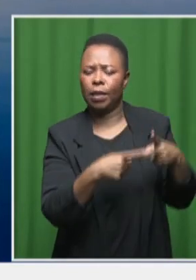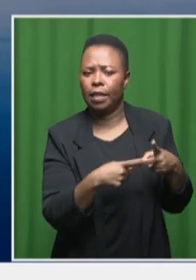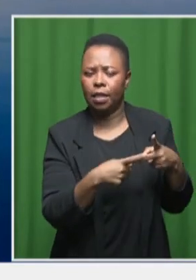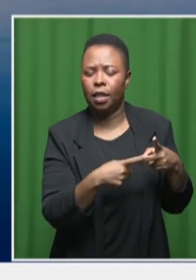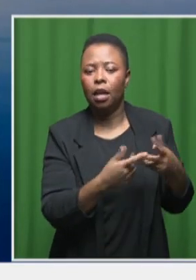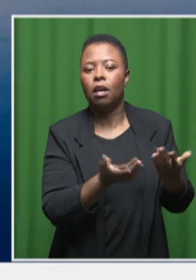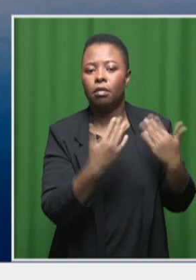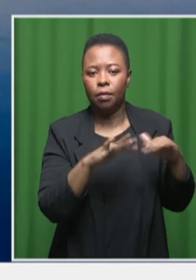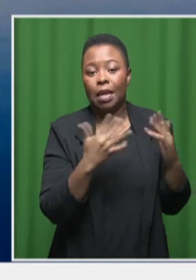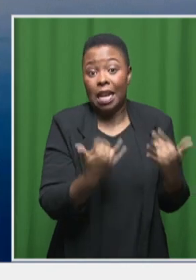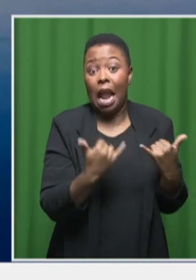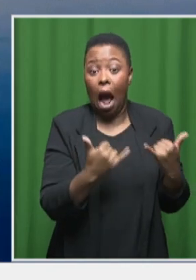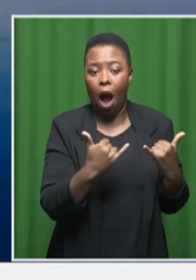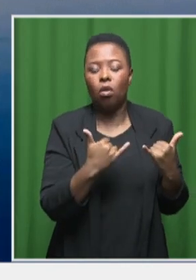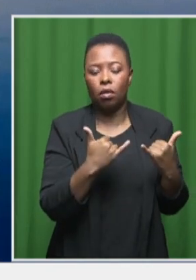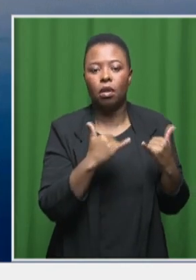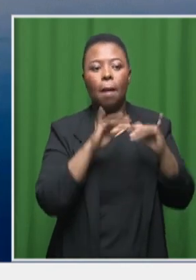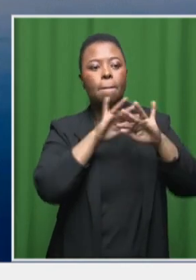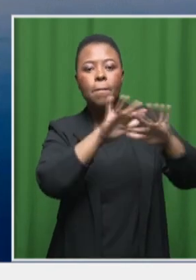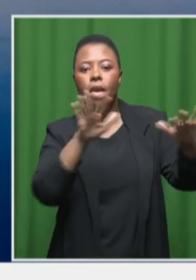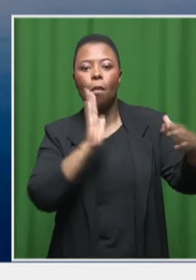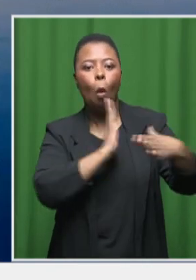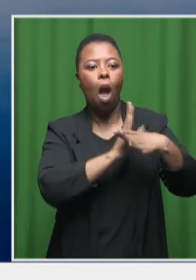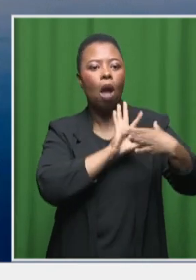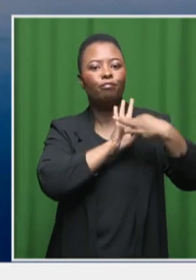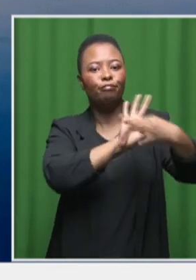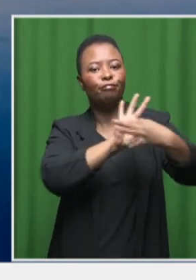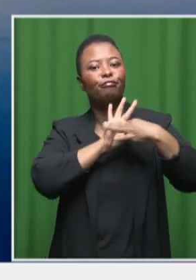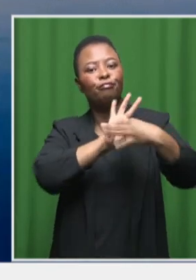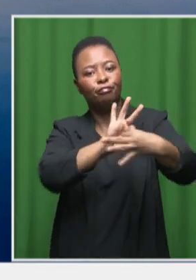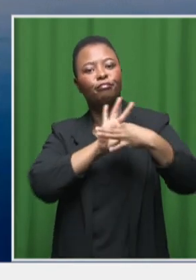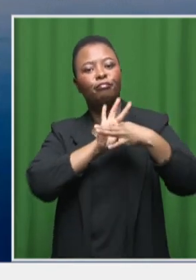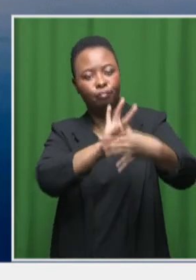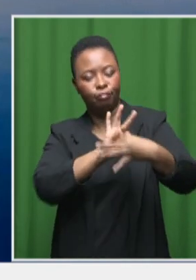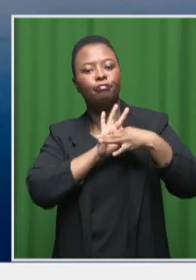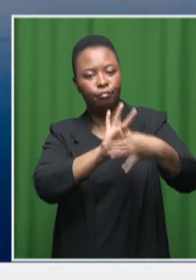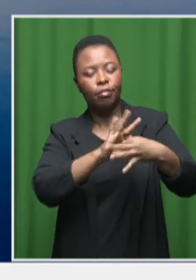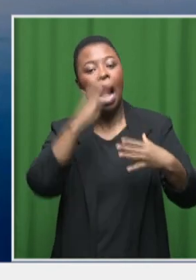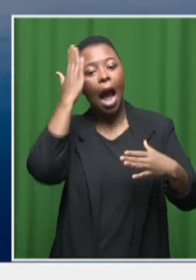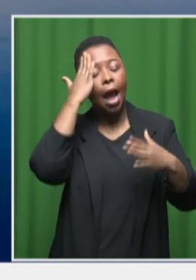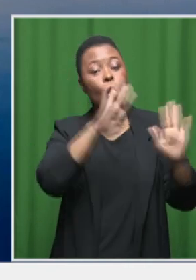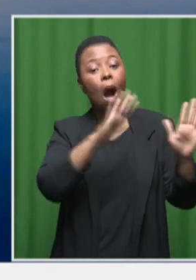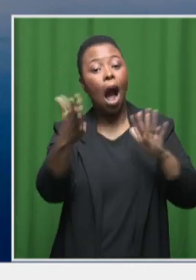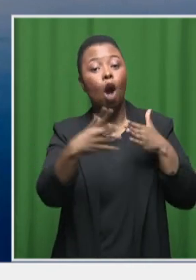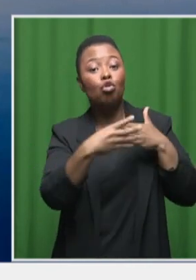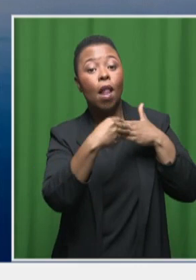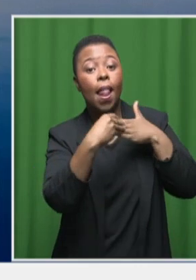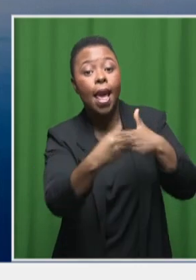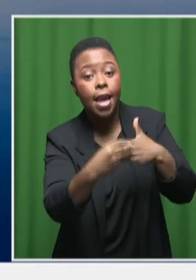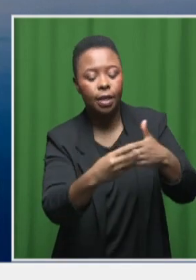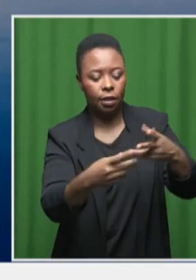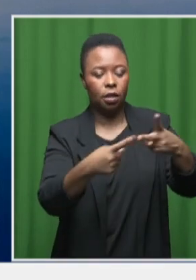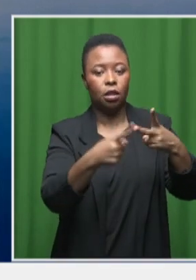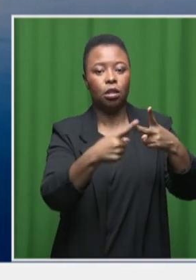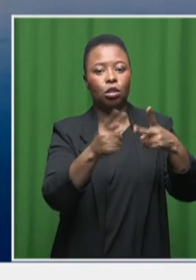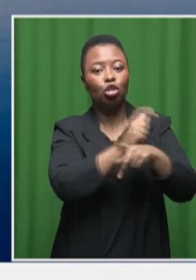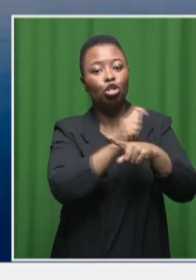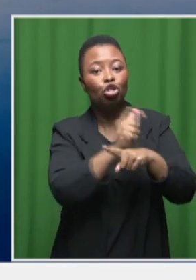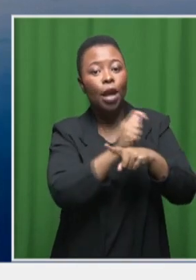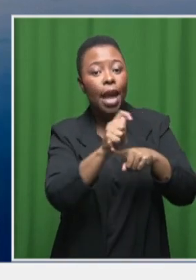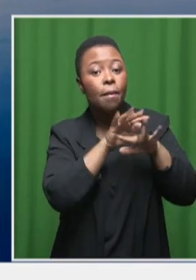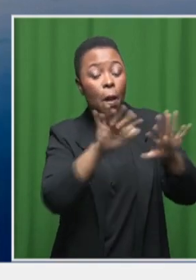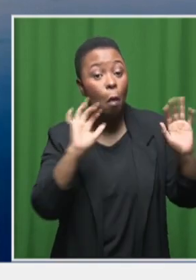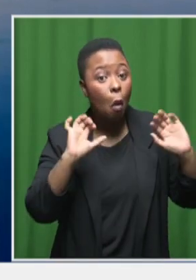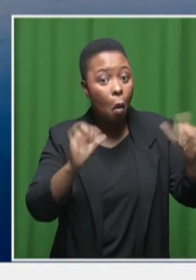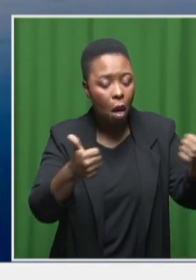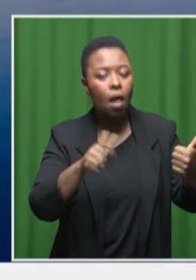now I work with people, you know, so I know how to lead, I know how to train people, because I've been in